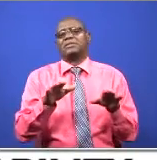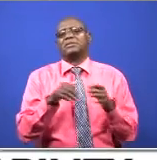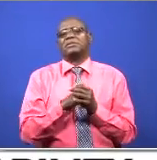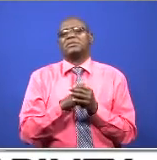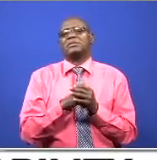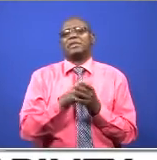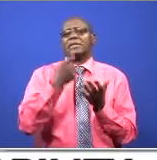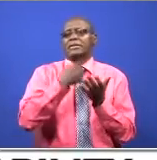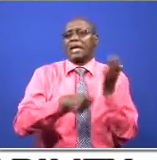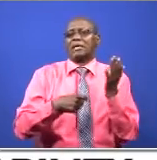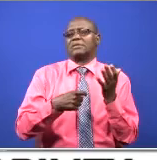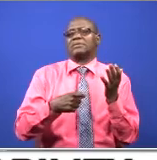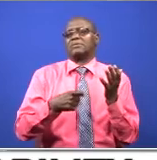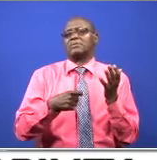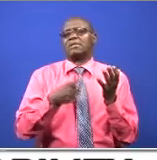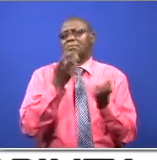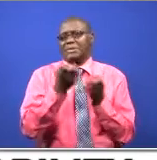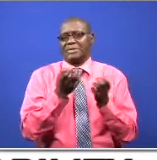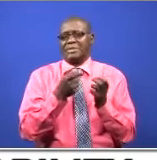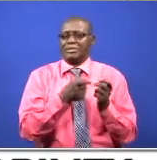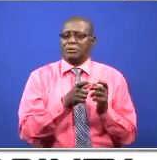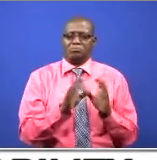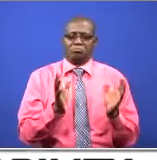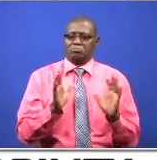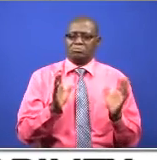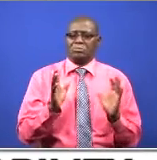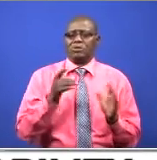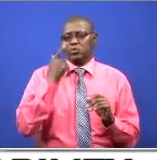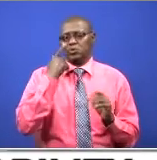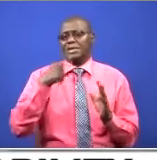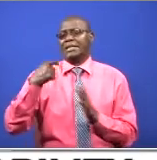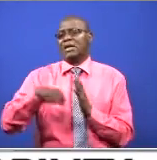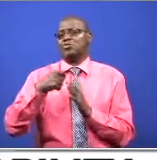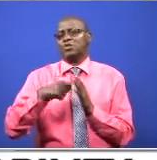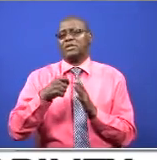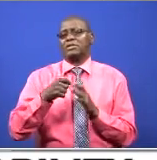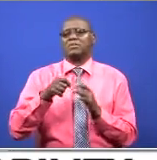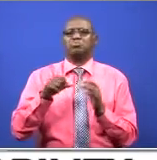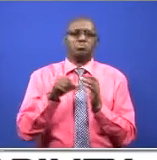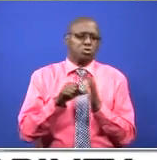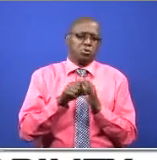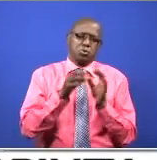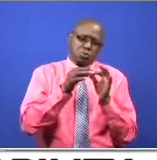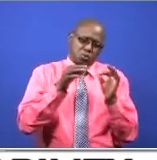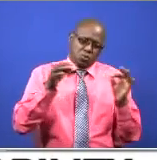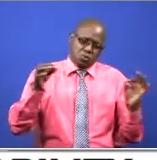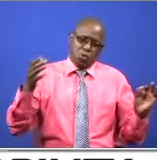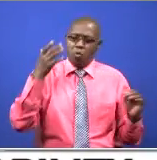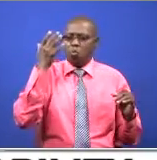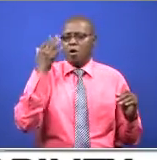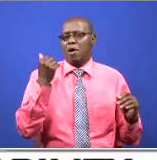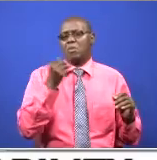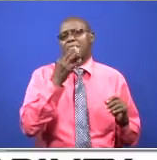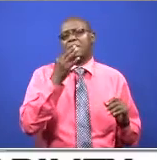at the insurance industry. It has struggled a long period of time because, and the penetration is